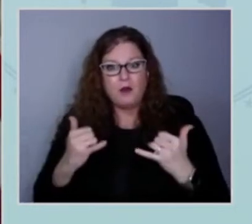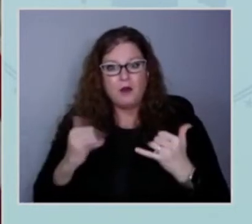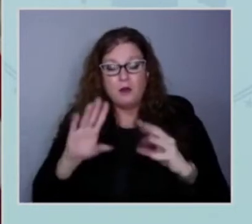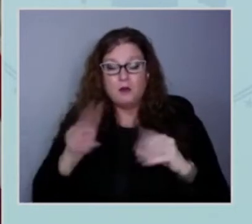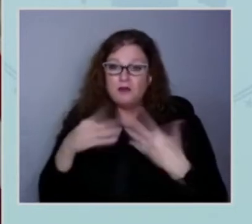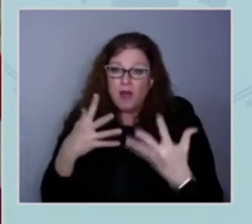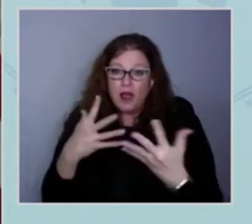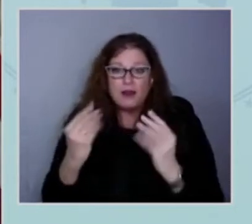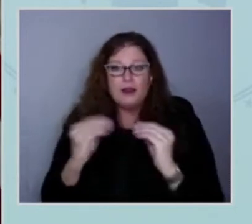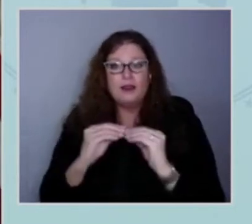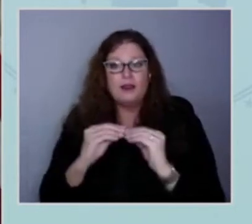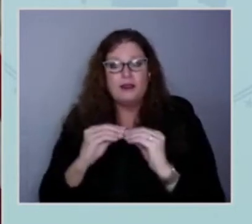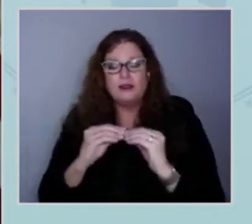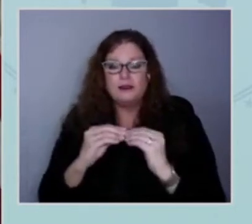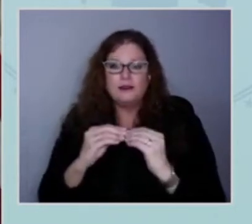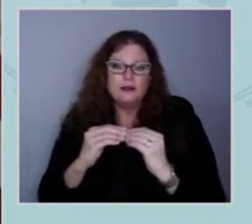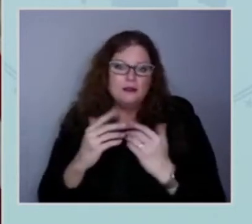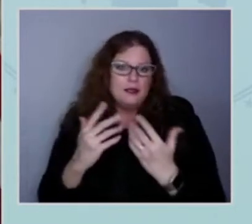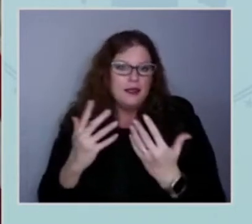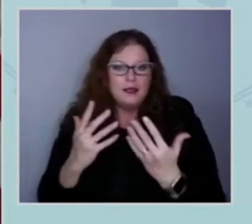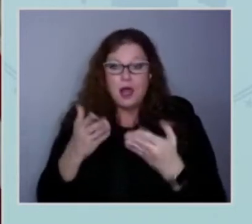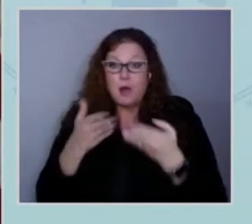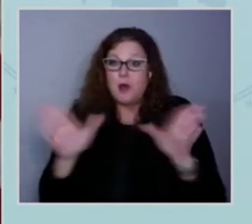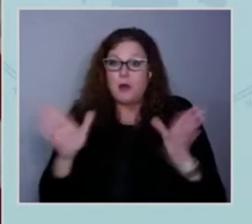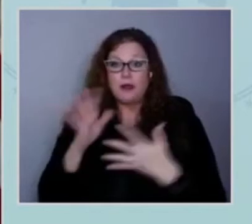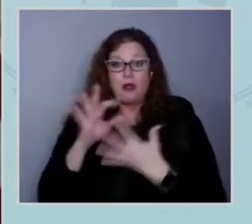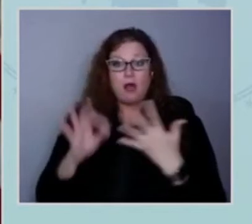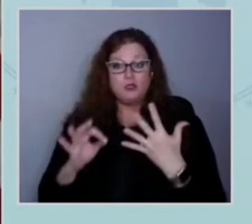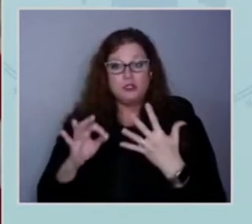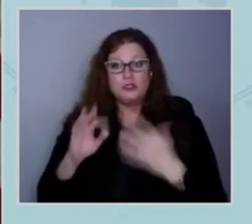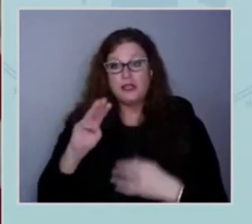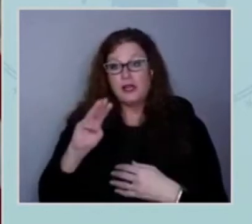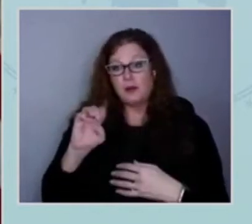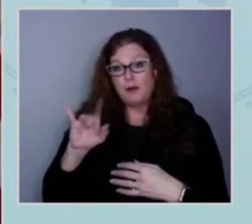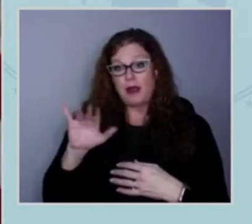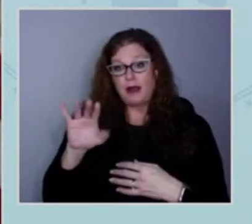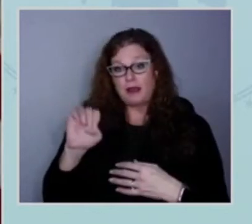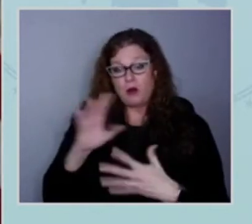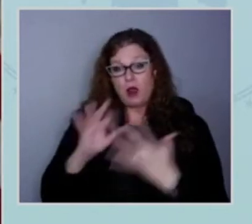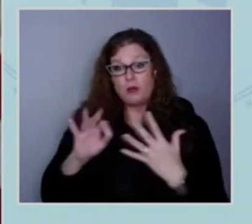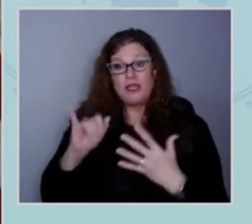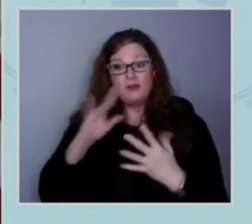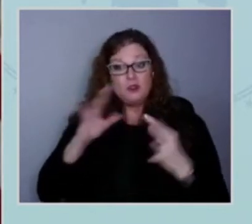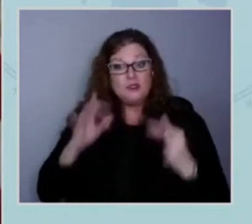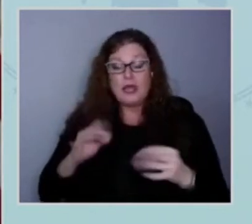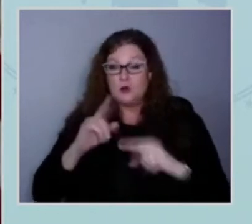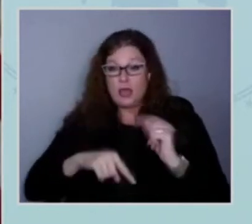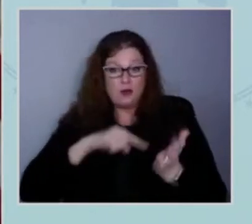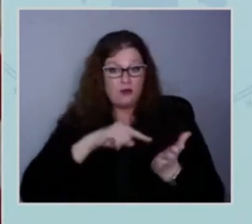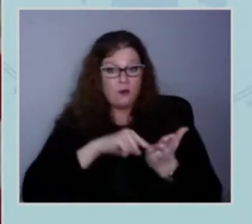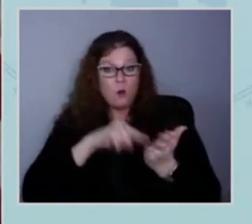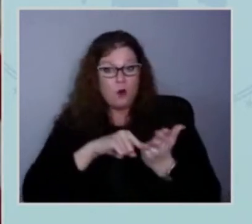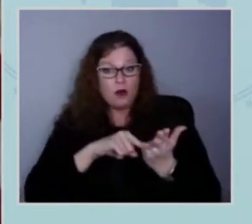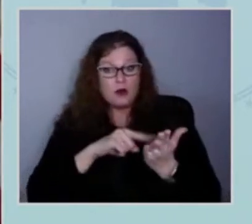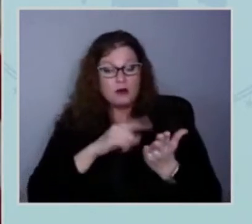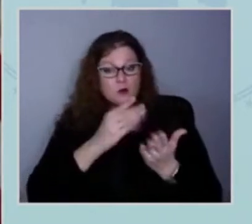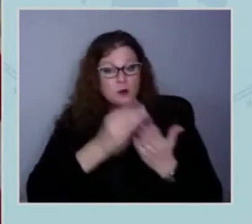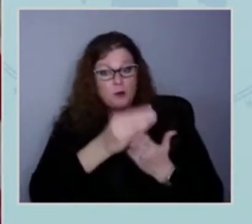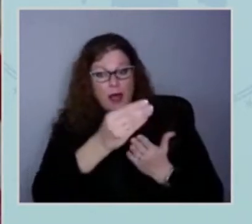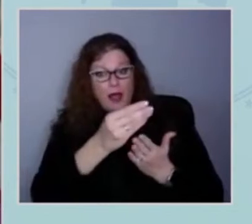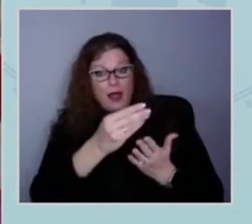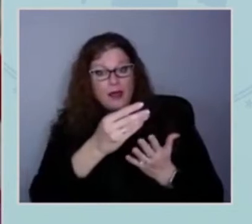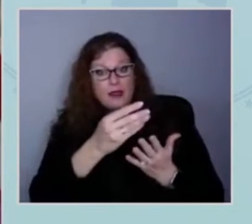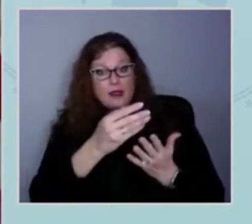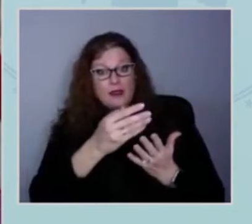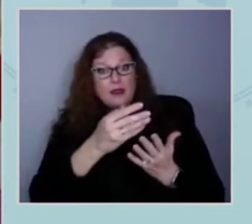not only should we keep it, we should be adding to it, providing for a public option, a Medicare option